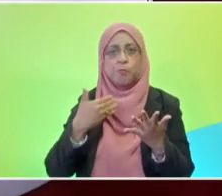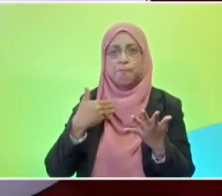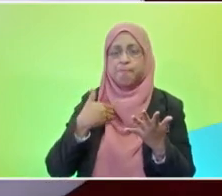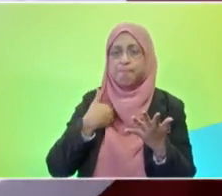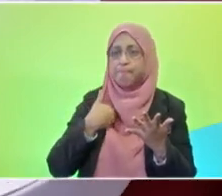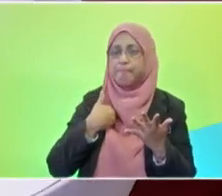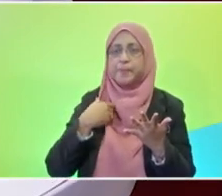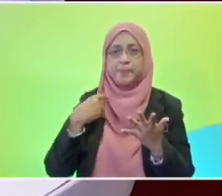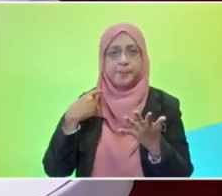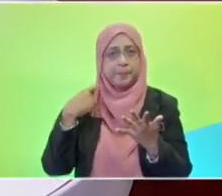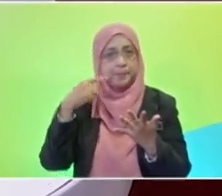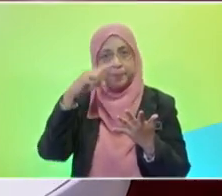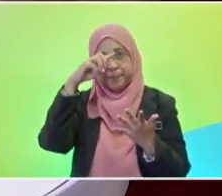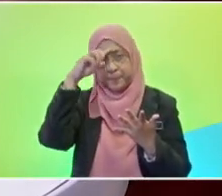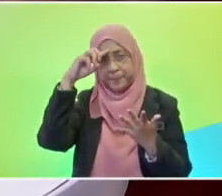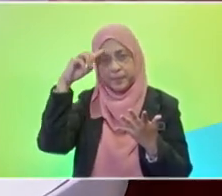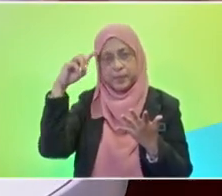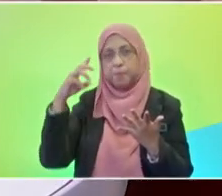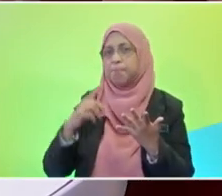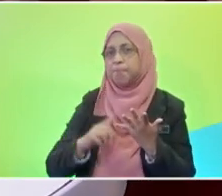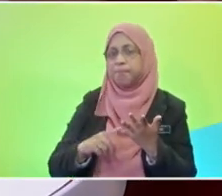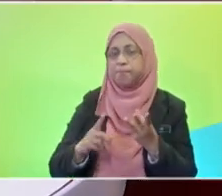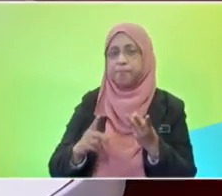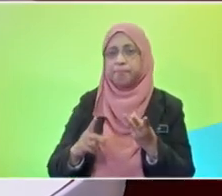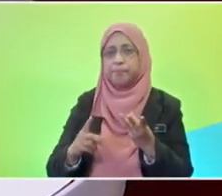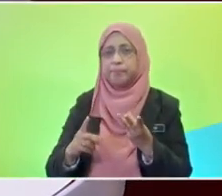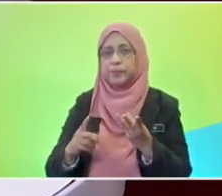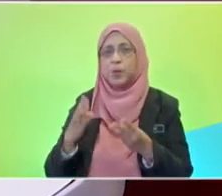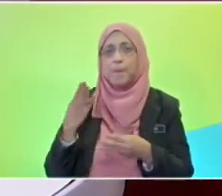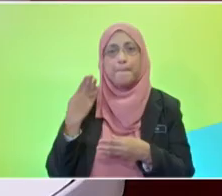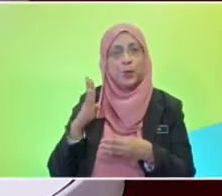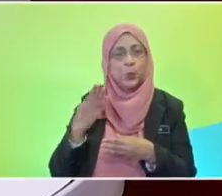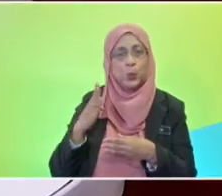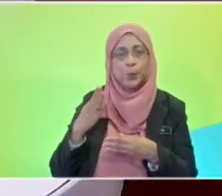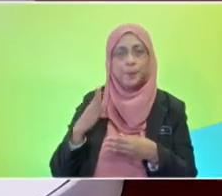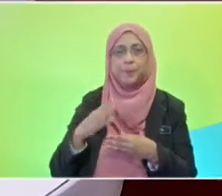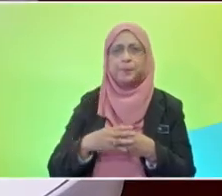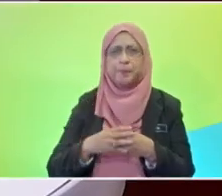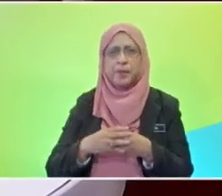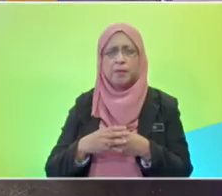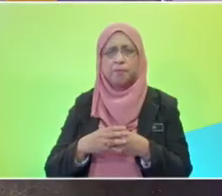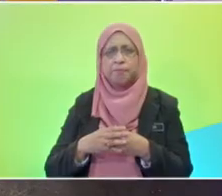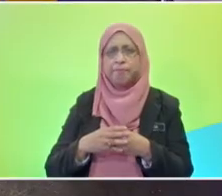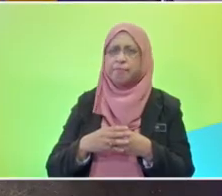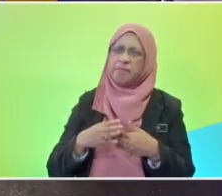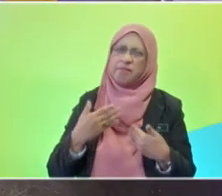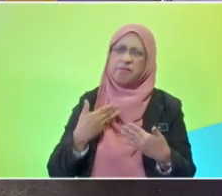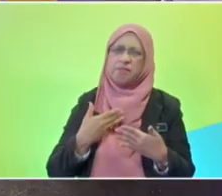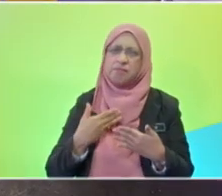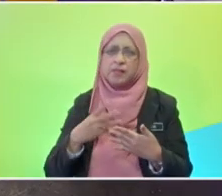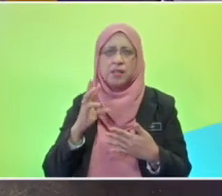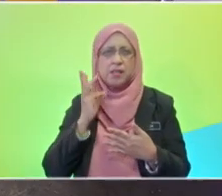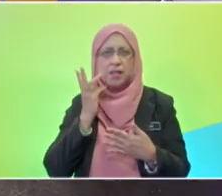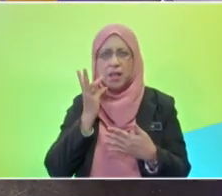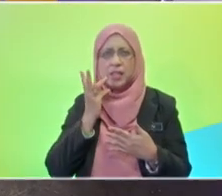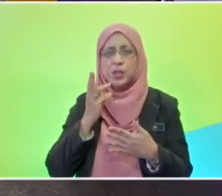red. And one more, we have blue. Okay, teacher, besides rice, what else can we use? Can